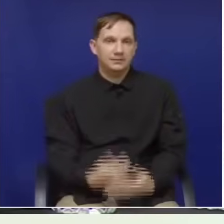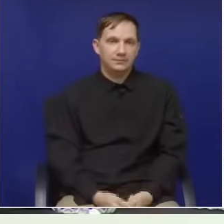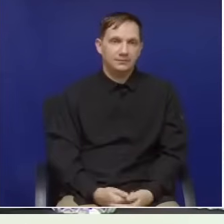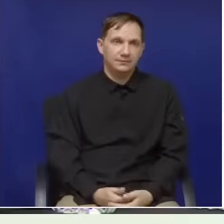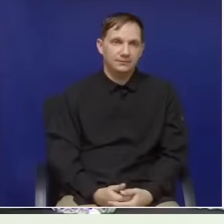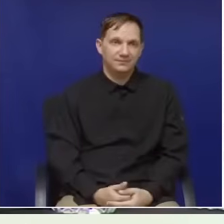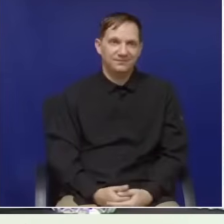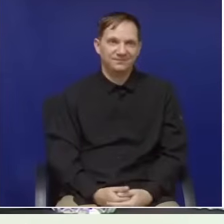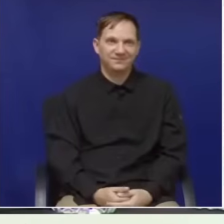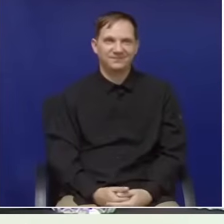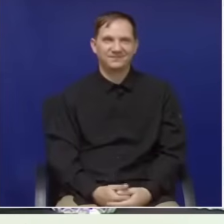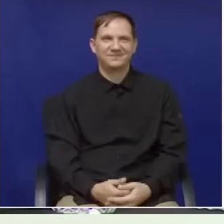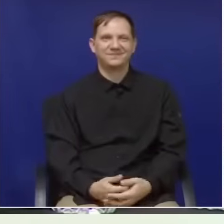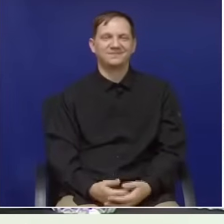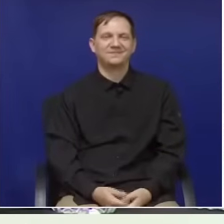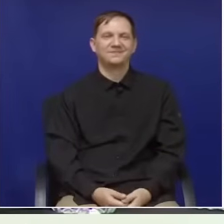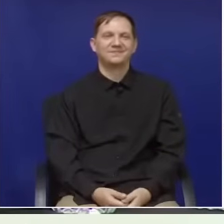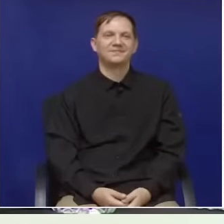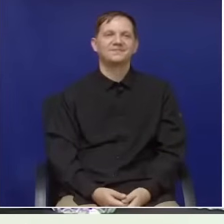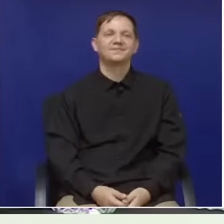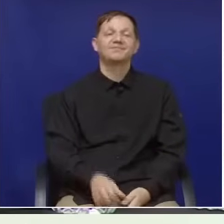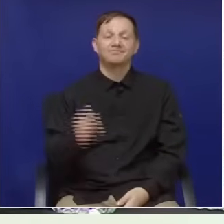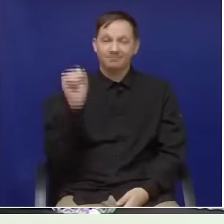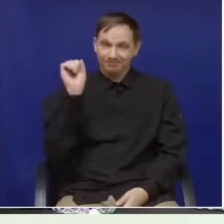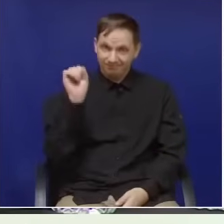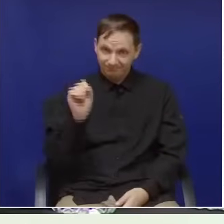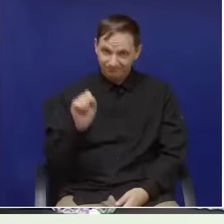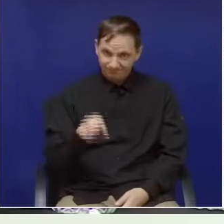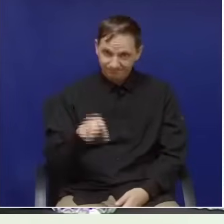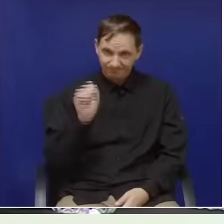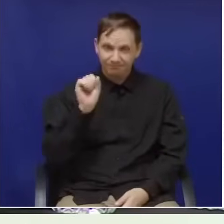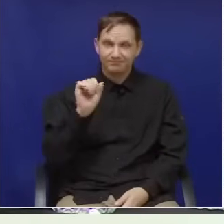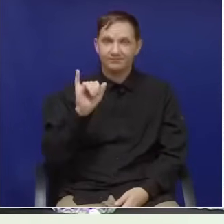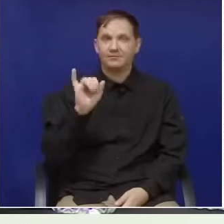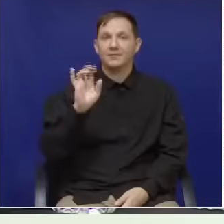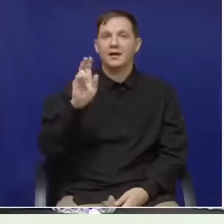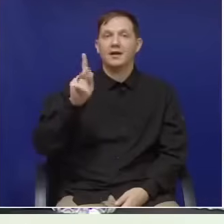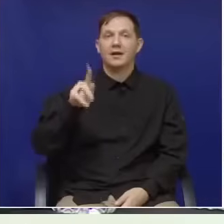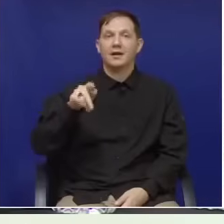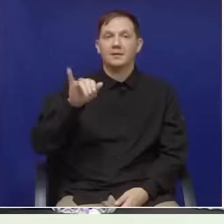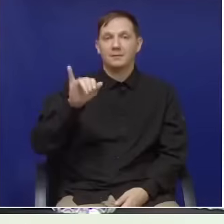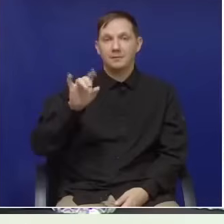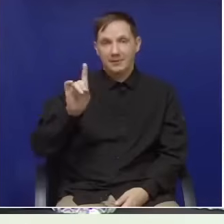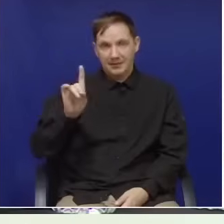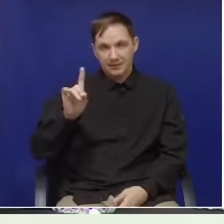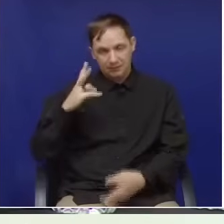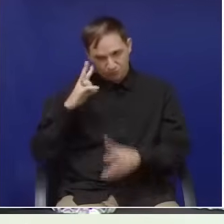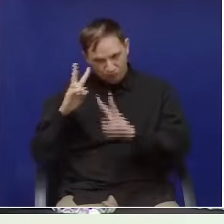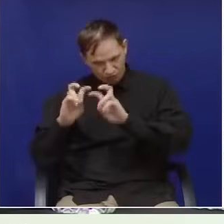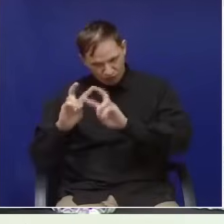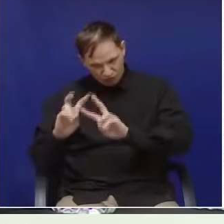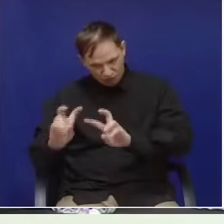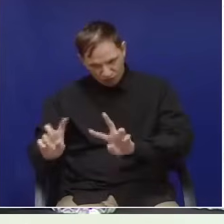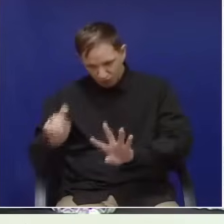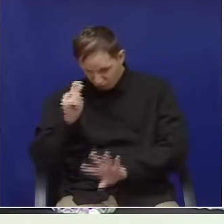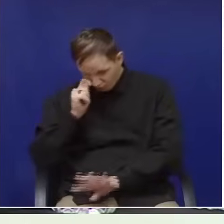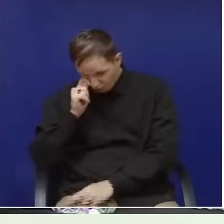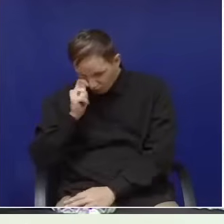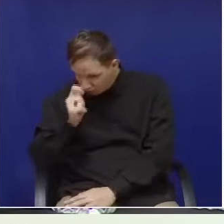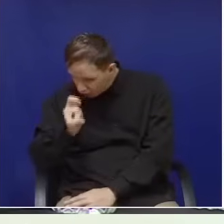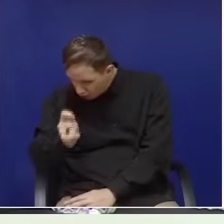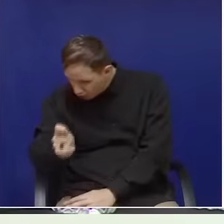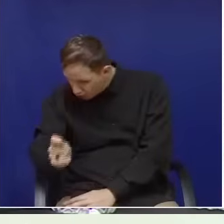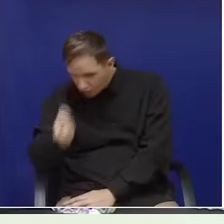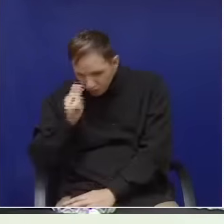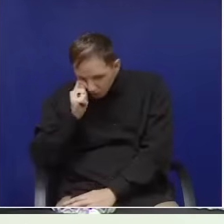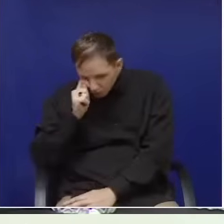your question. Yes, the IPID did make their investigation on the matters and